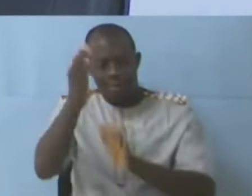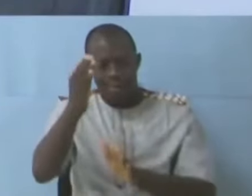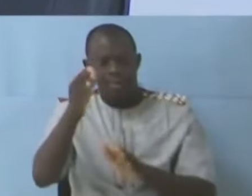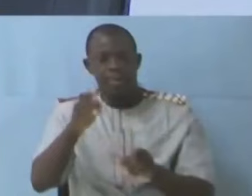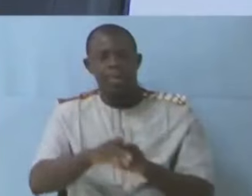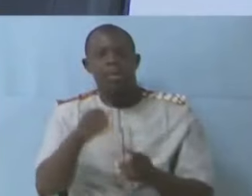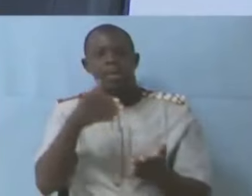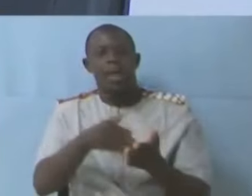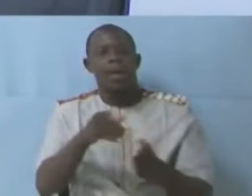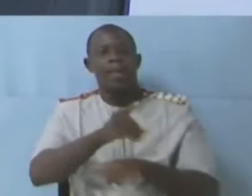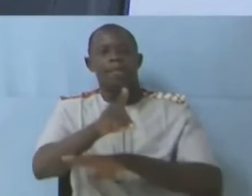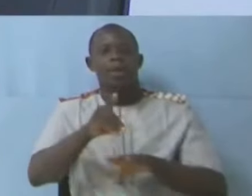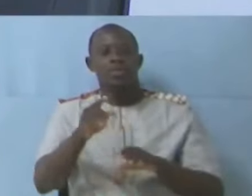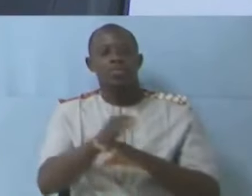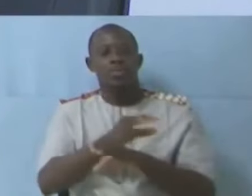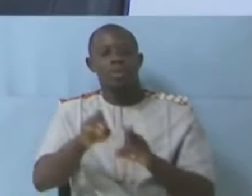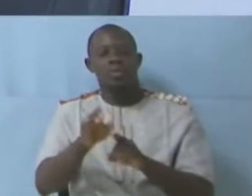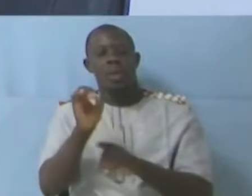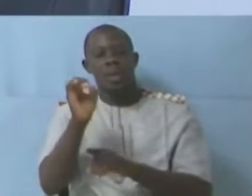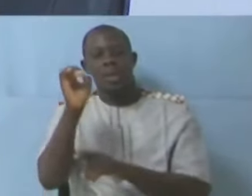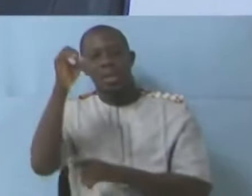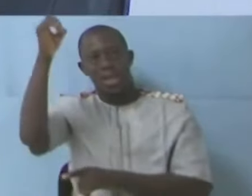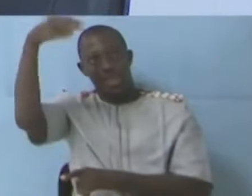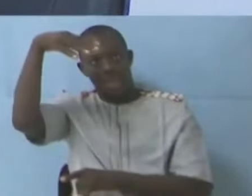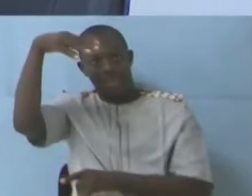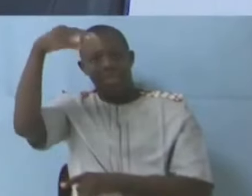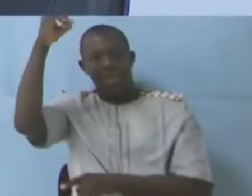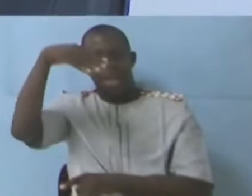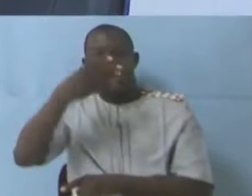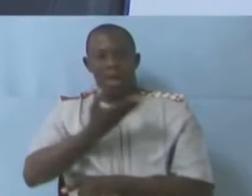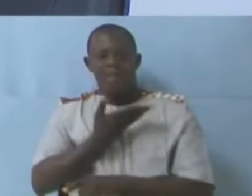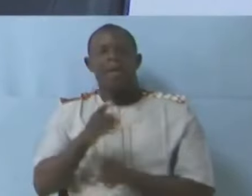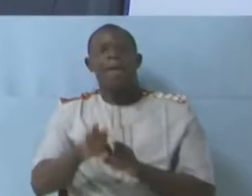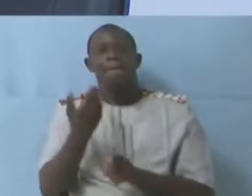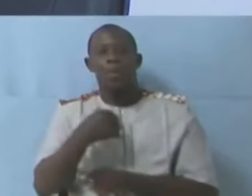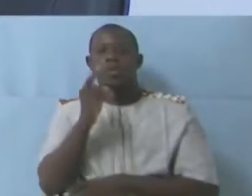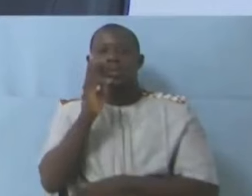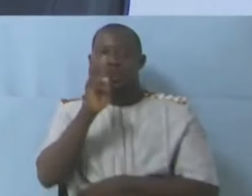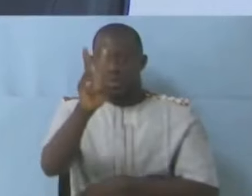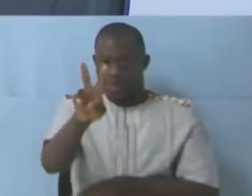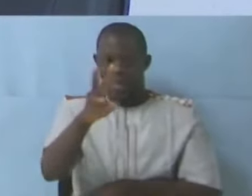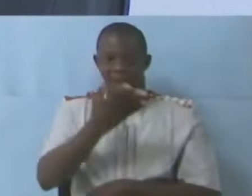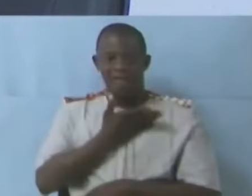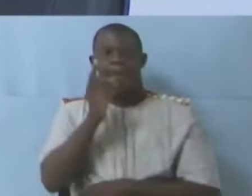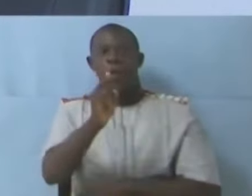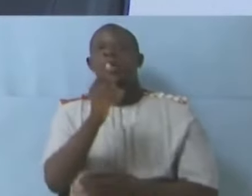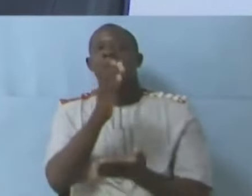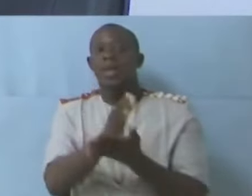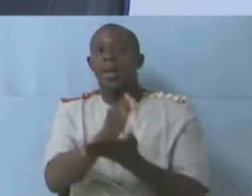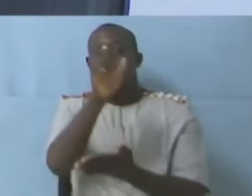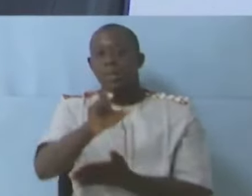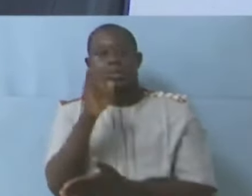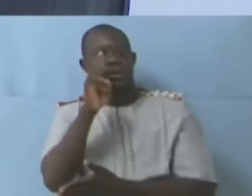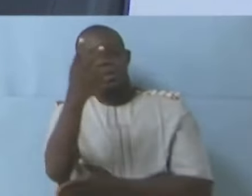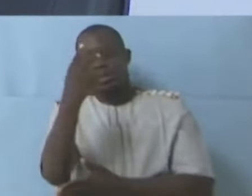corridor bi fuñ nekk lamba bi mu ngay taal ñun ñu ko gis wa mom gisut len. Then they when the corridor the light was